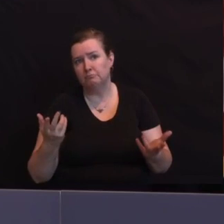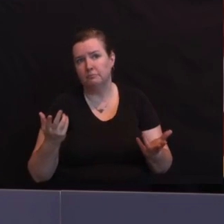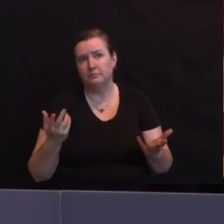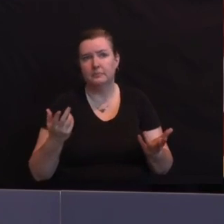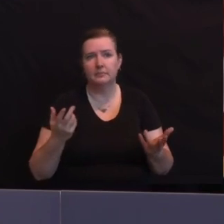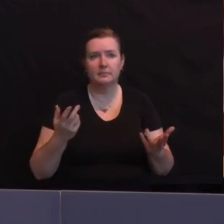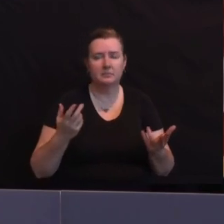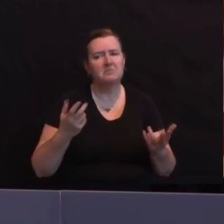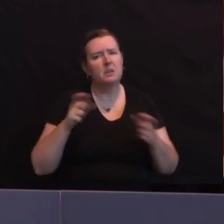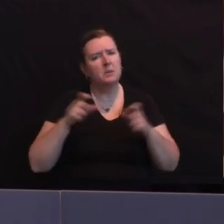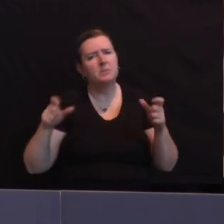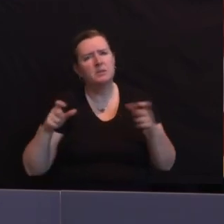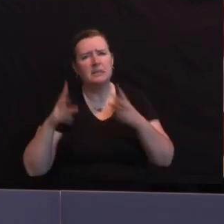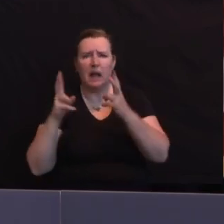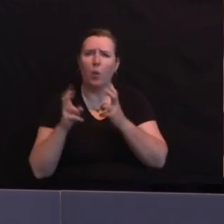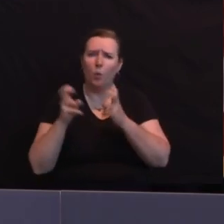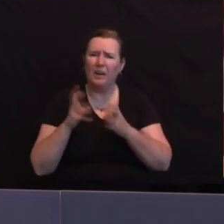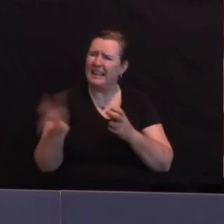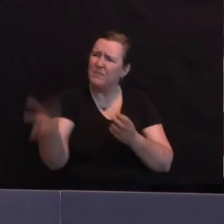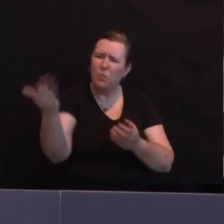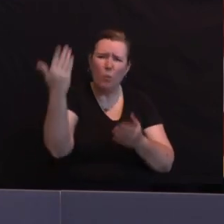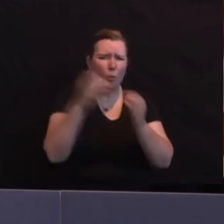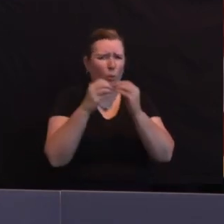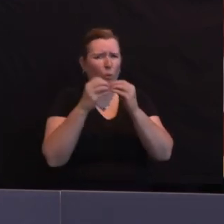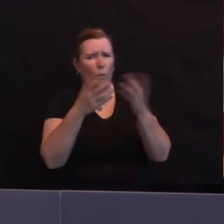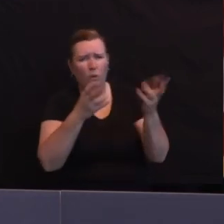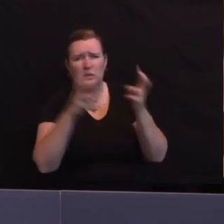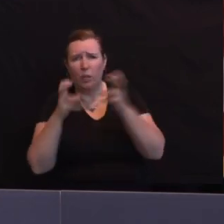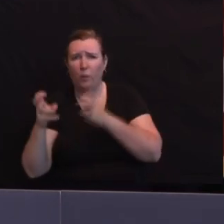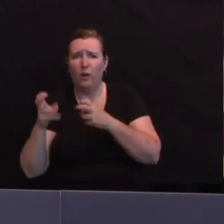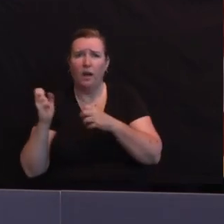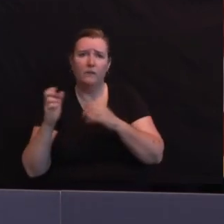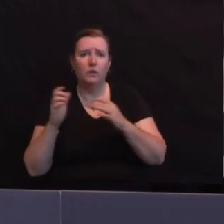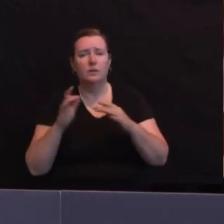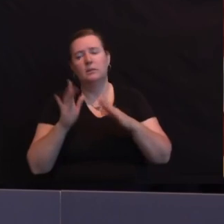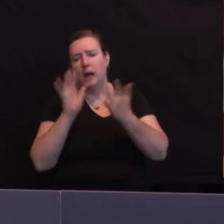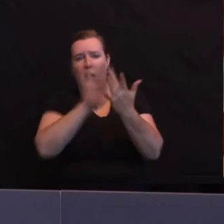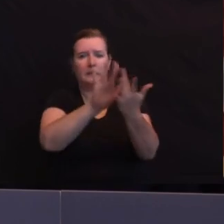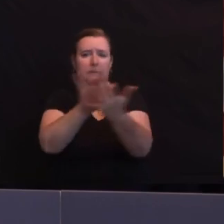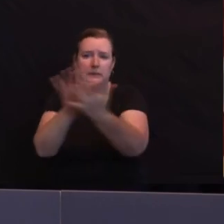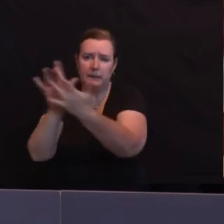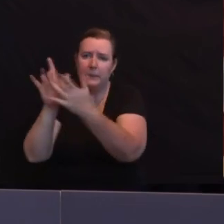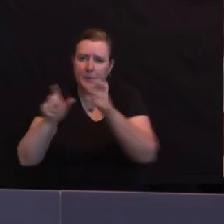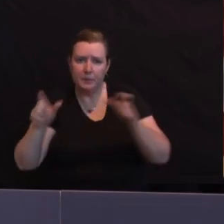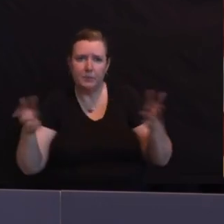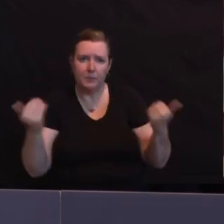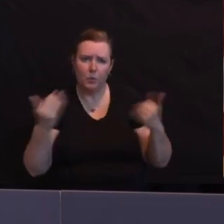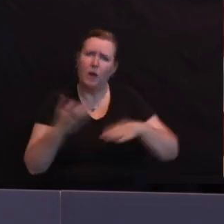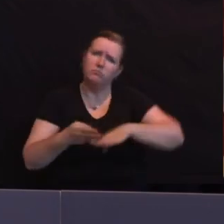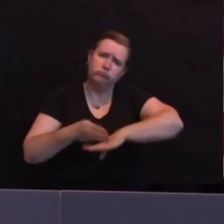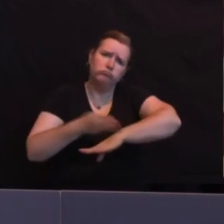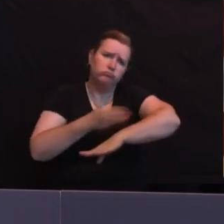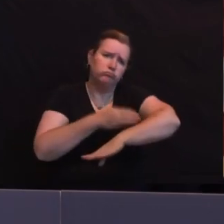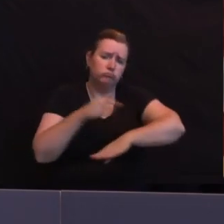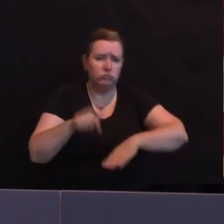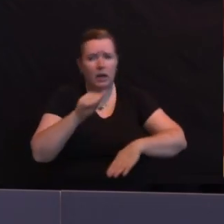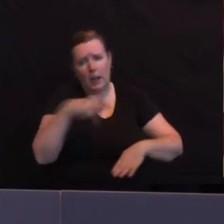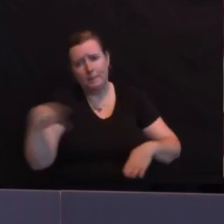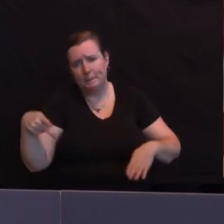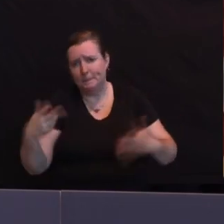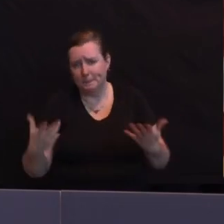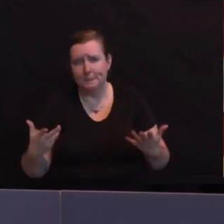but we need more. We need to reach a wider public participation in order to improve the effectiveness of the app and